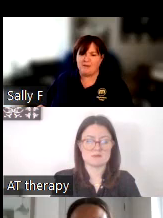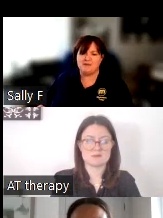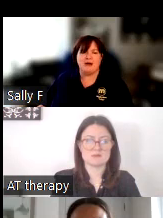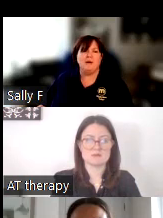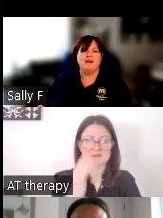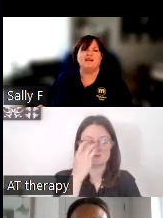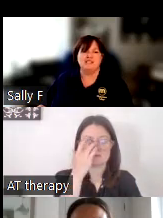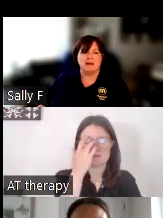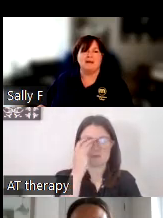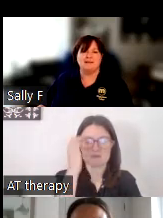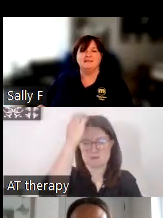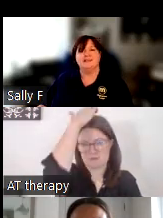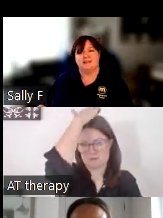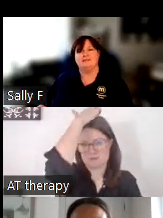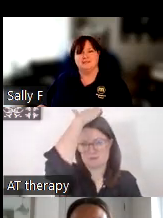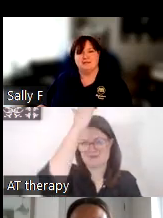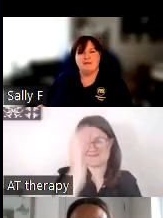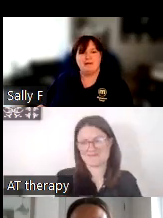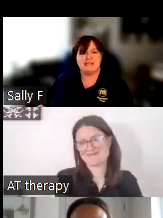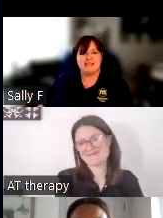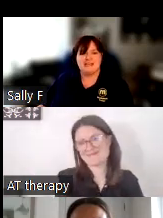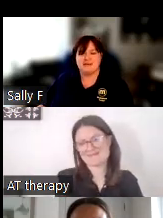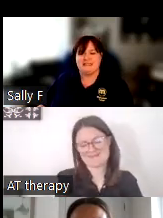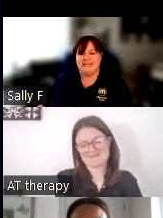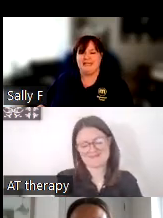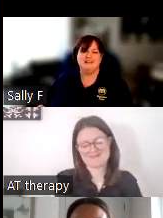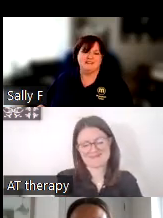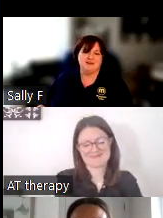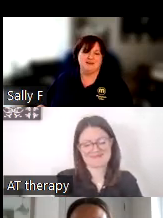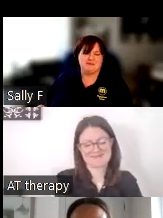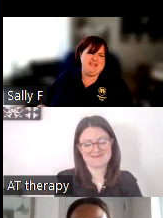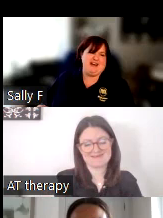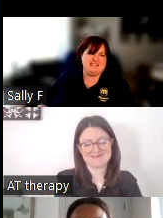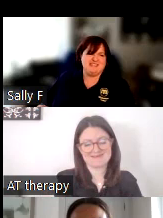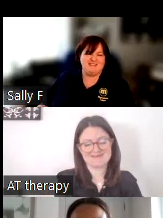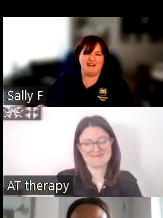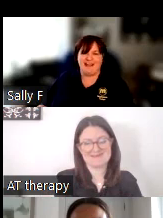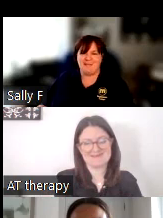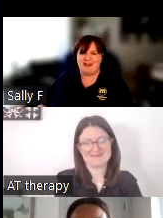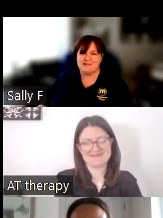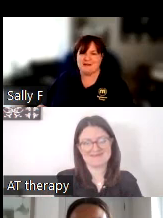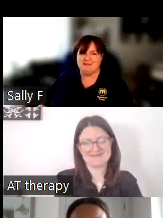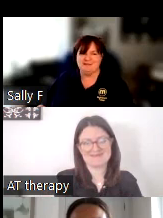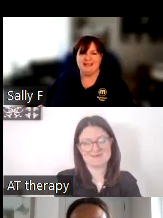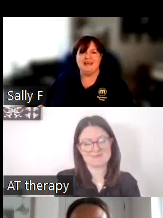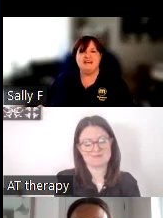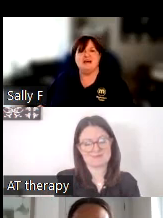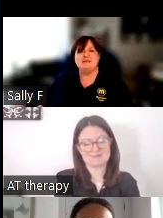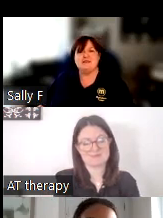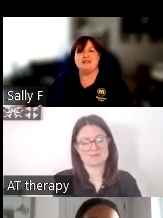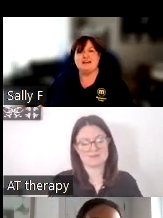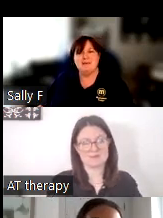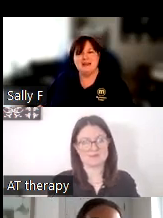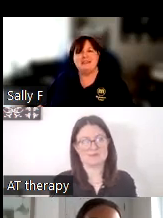and grew up to be a winner and a champion, you know, so we went back to that as well there. So that's where the artistic free came in as well.